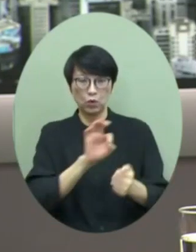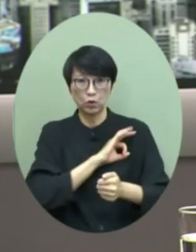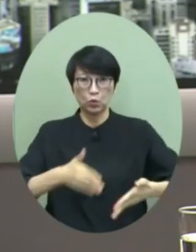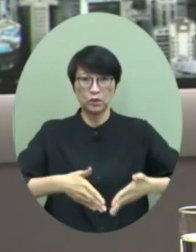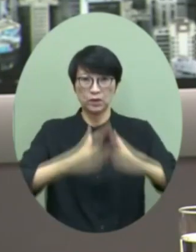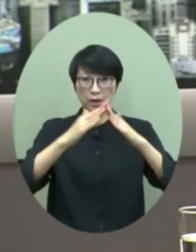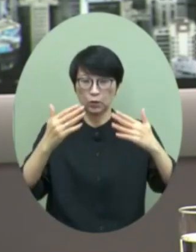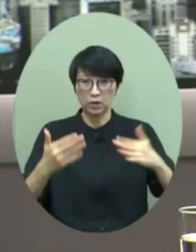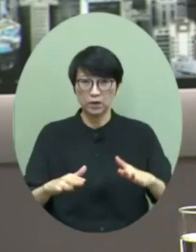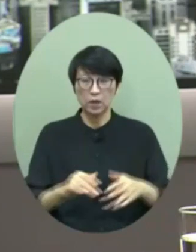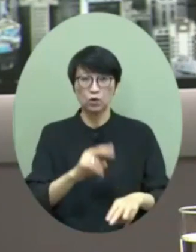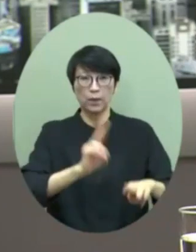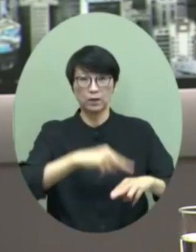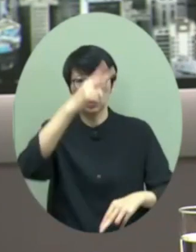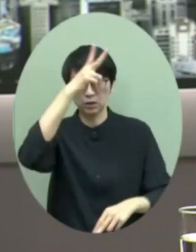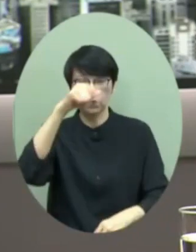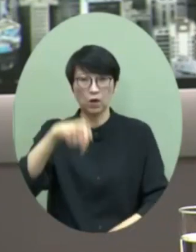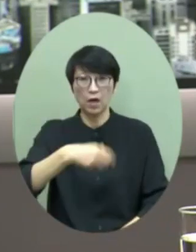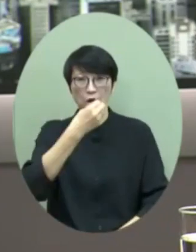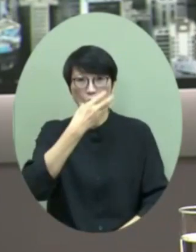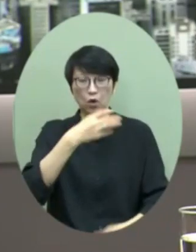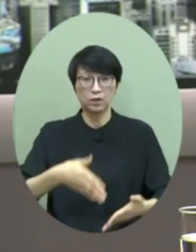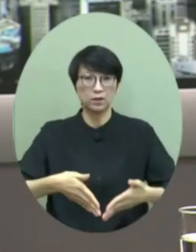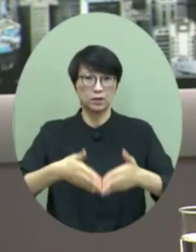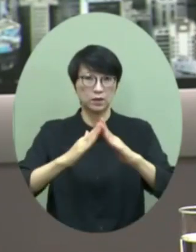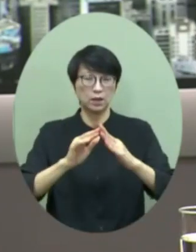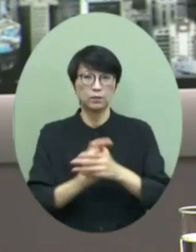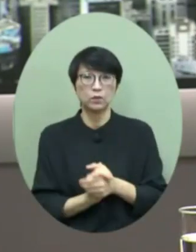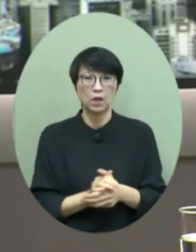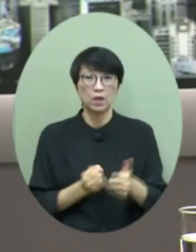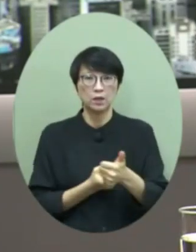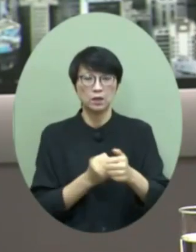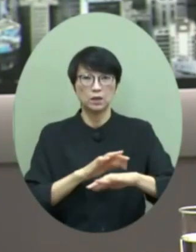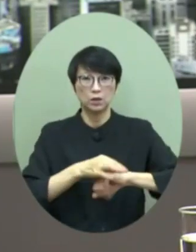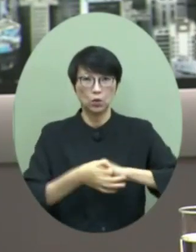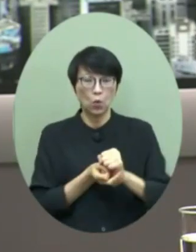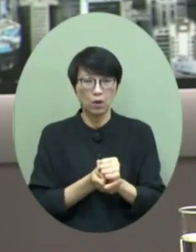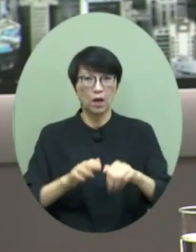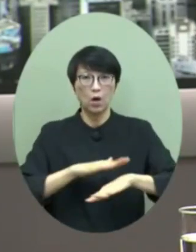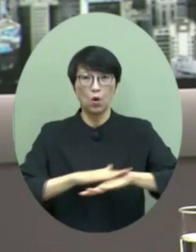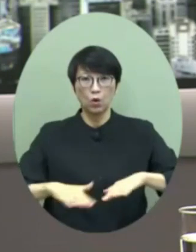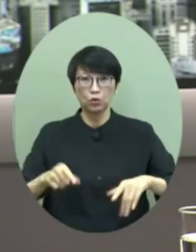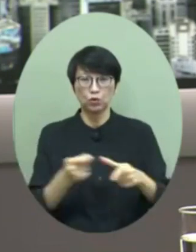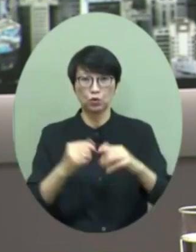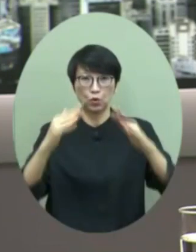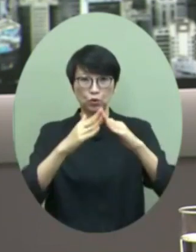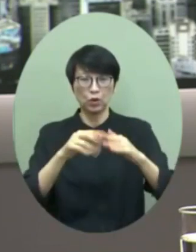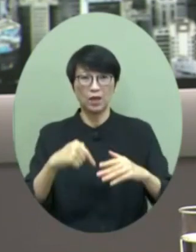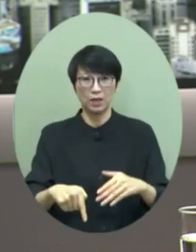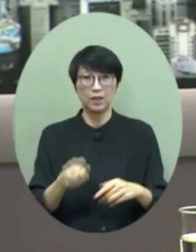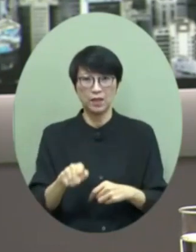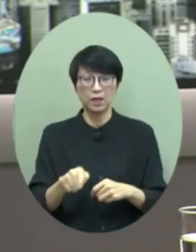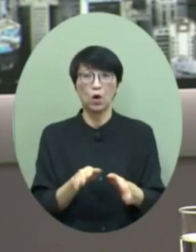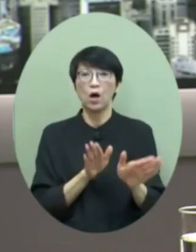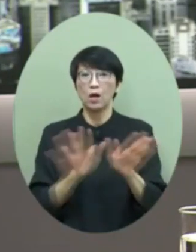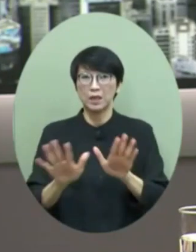After the Committee on National Security and the Office on National